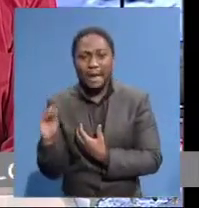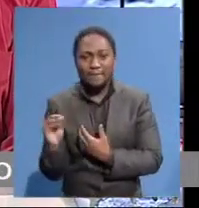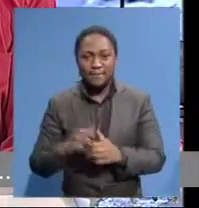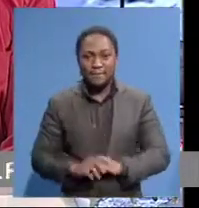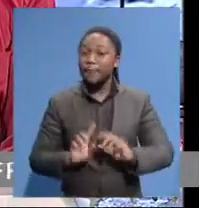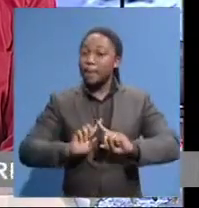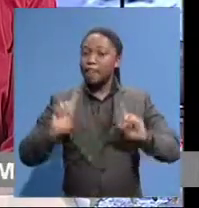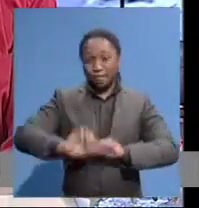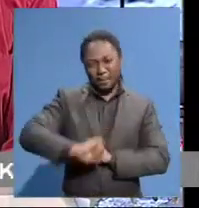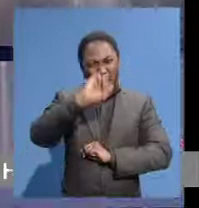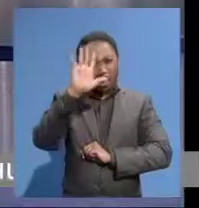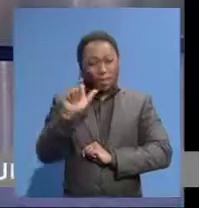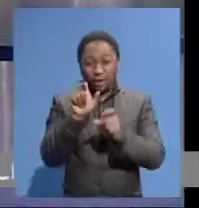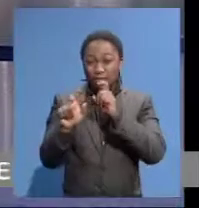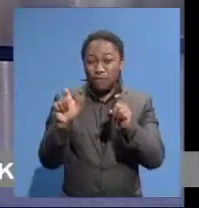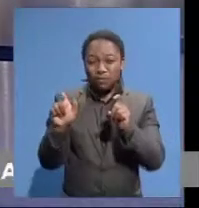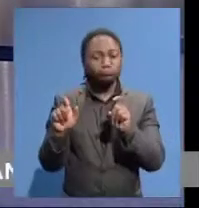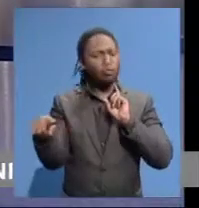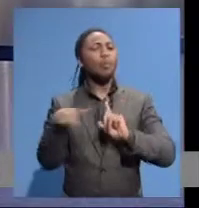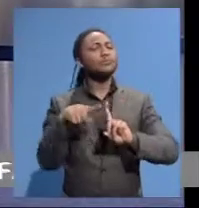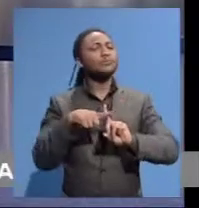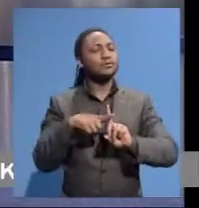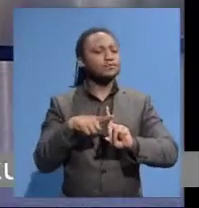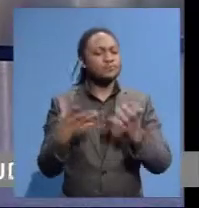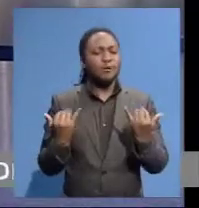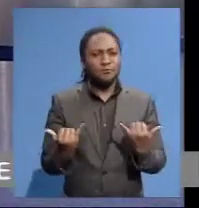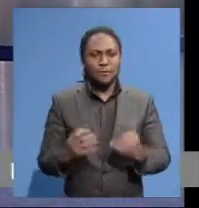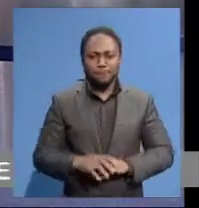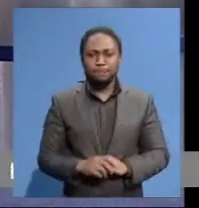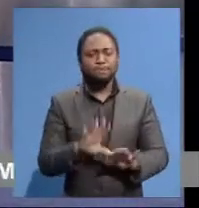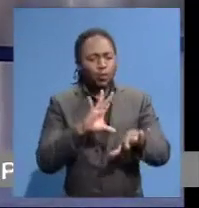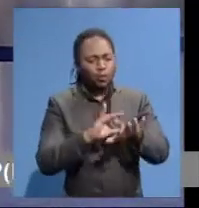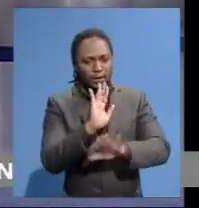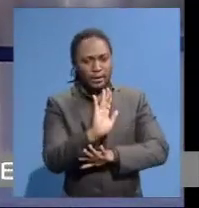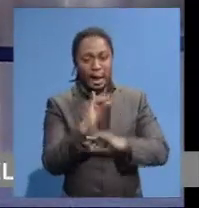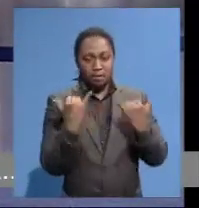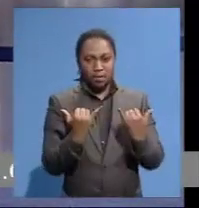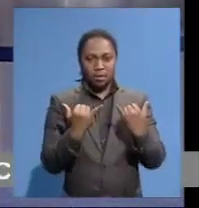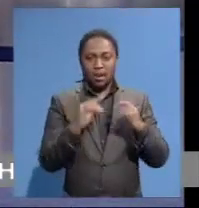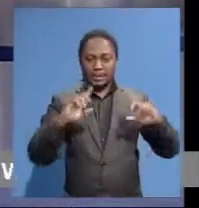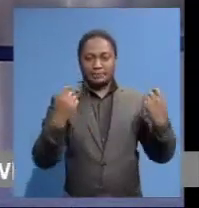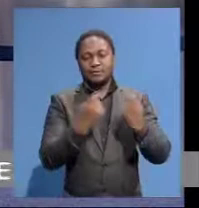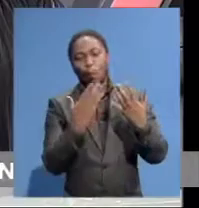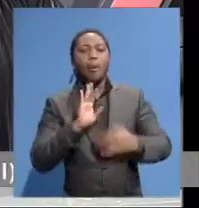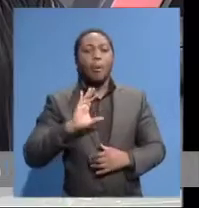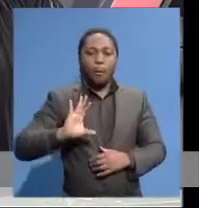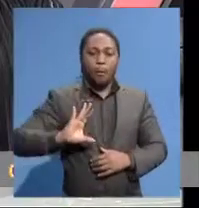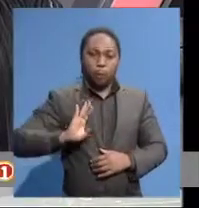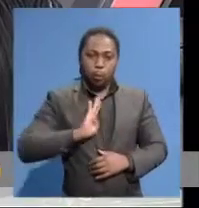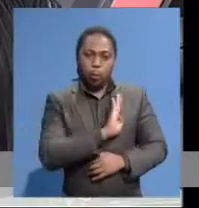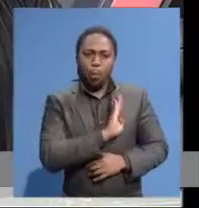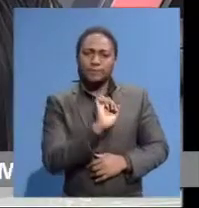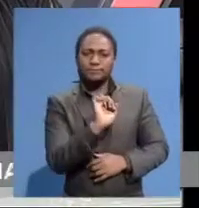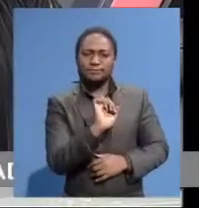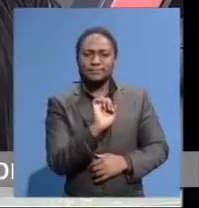people of South Africa have actually responded very favorably. Now, And many Dr. companies. Minga, as a team, as a board, did you ever get to